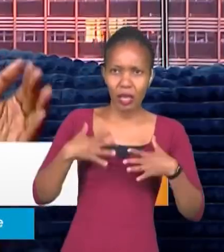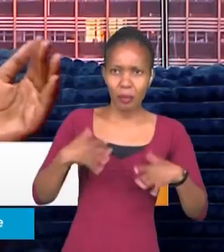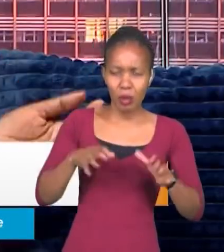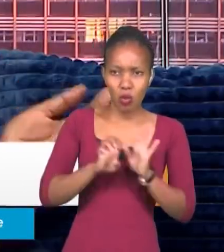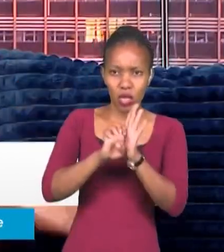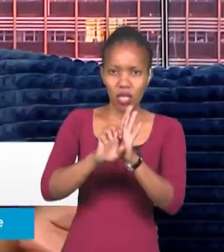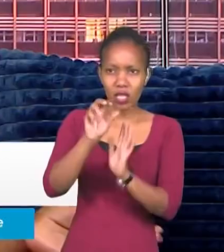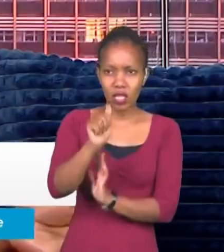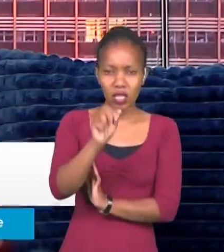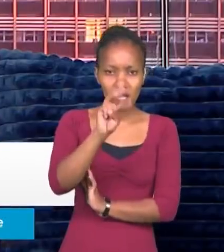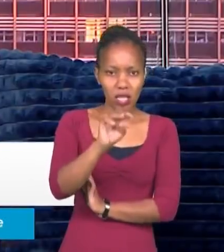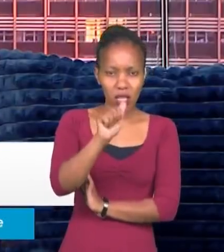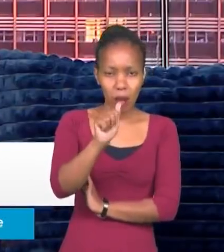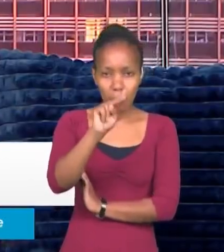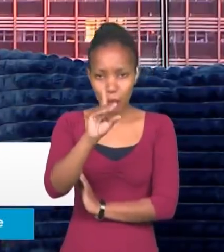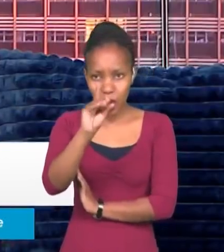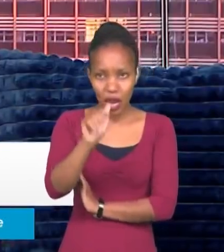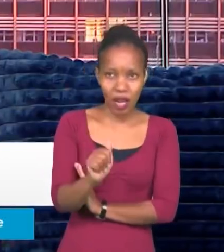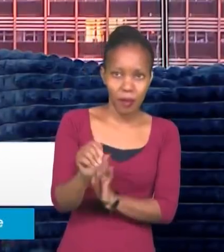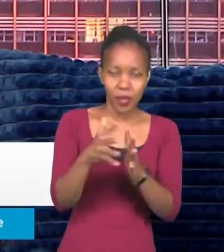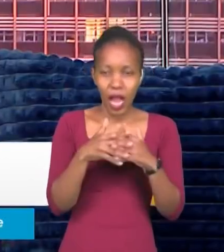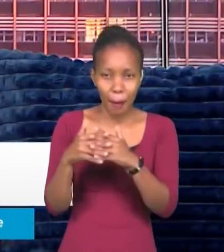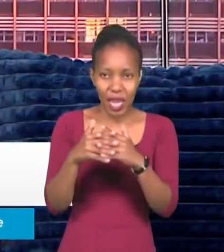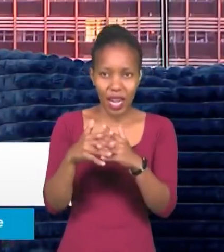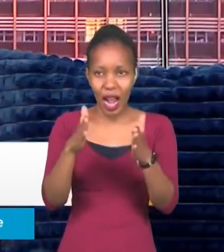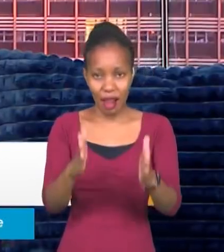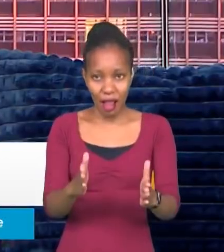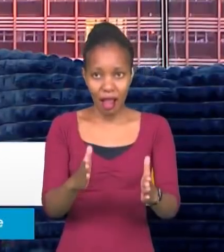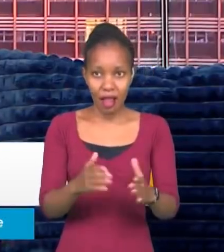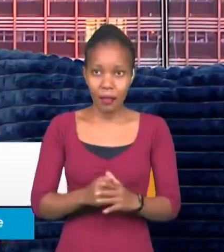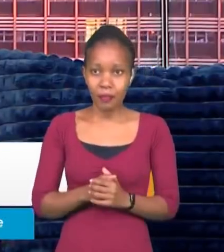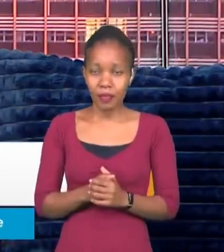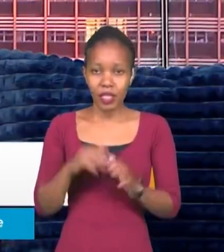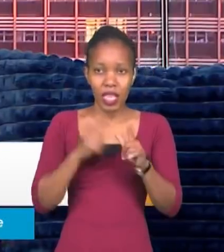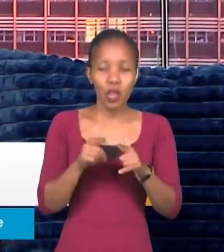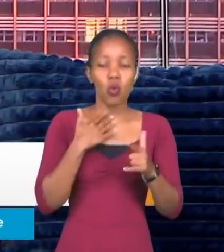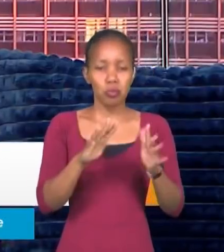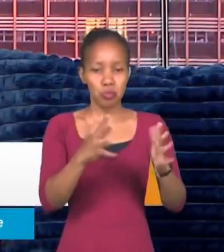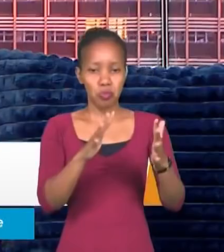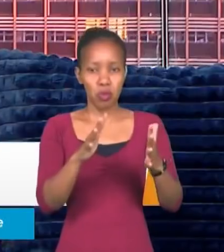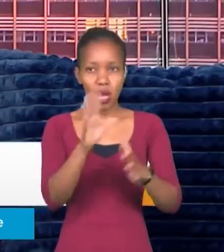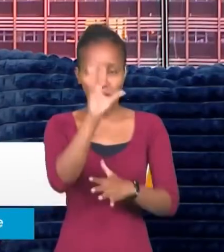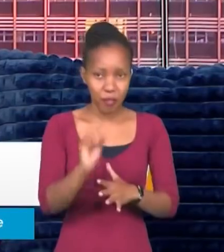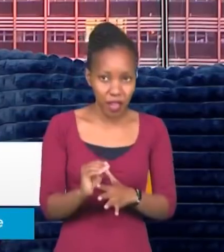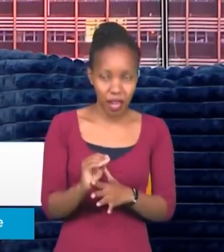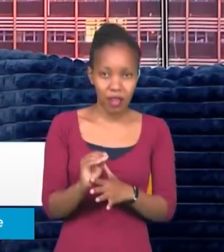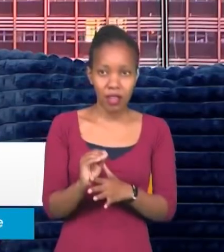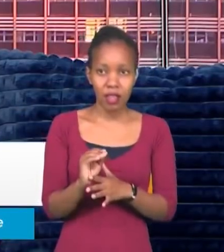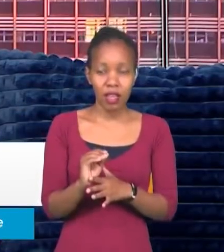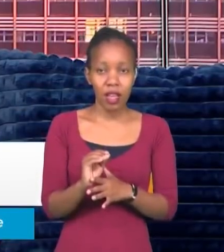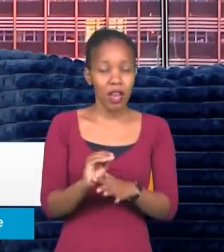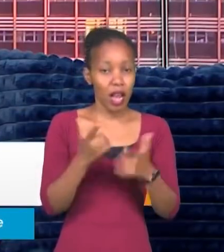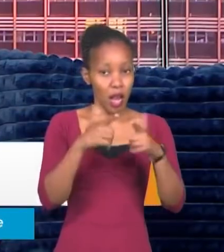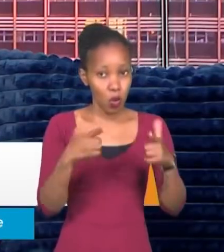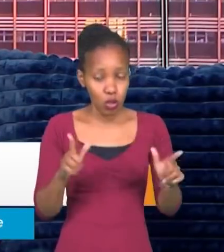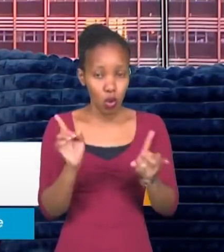Chimamanda Ngozi Adichie with her Americana, you want to appreciate the theme of African literature. Yeah.